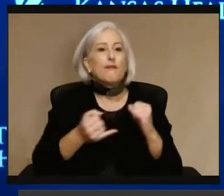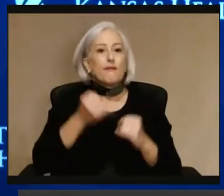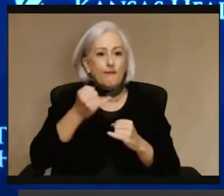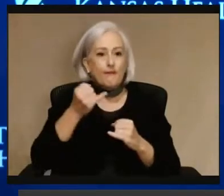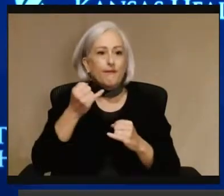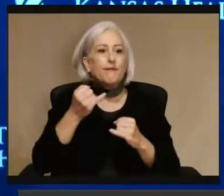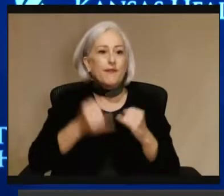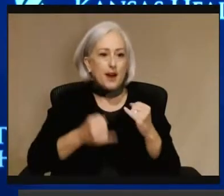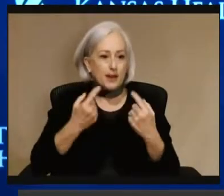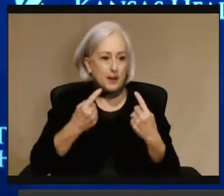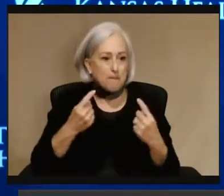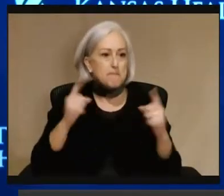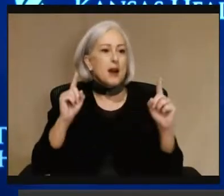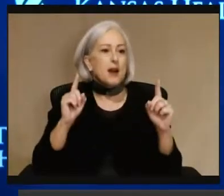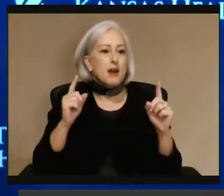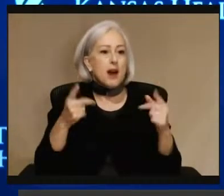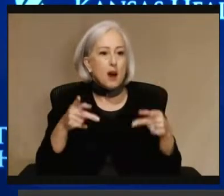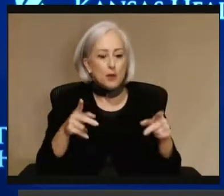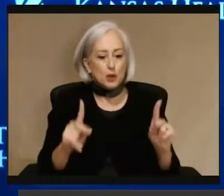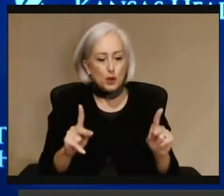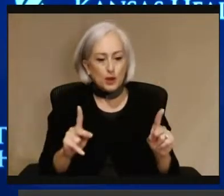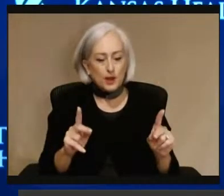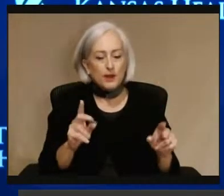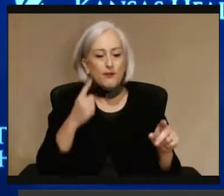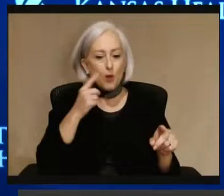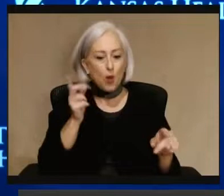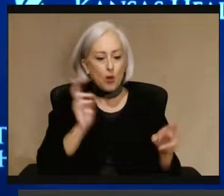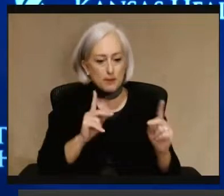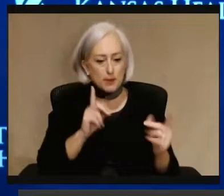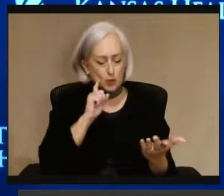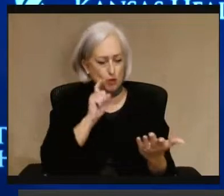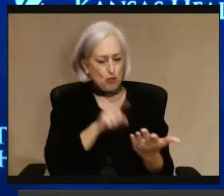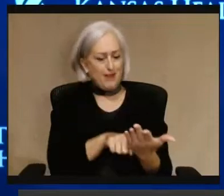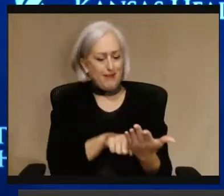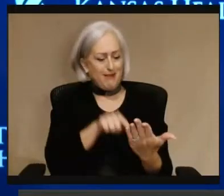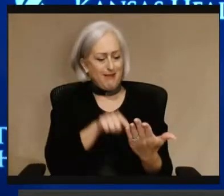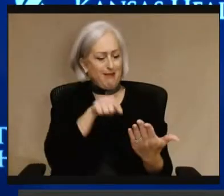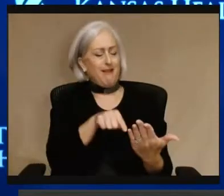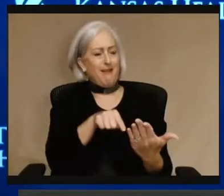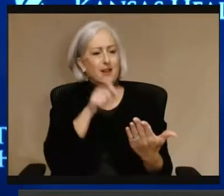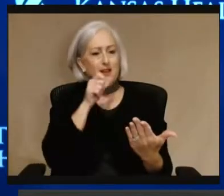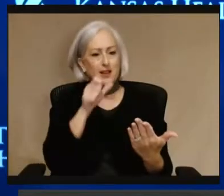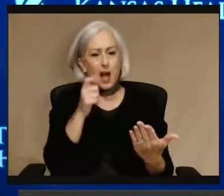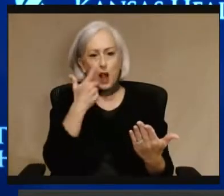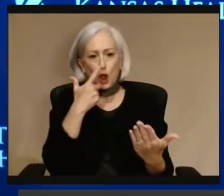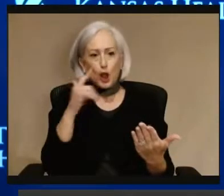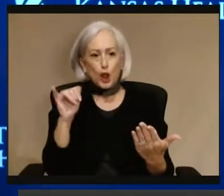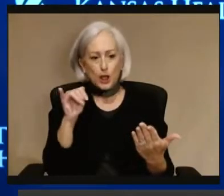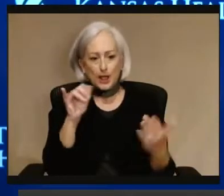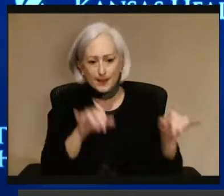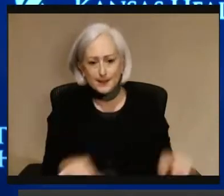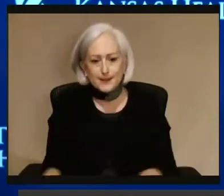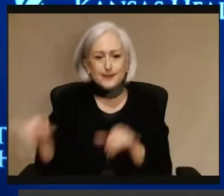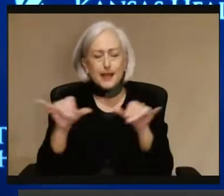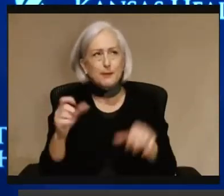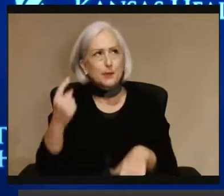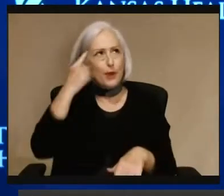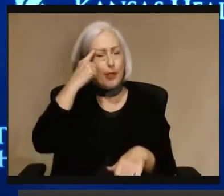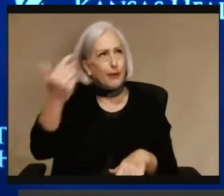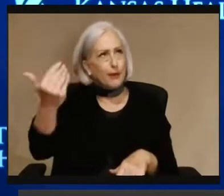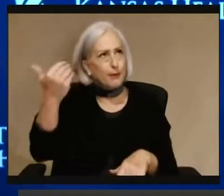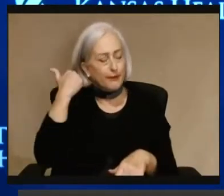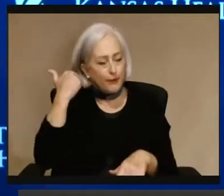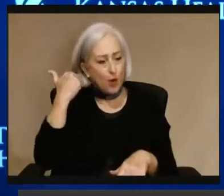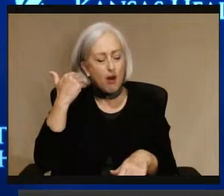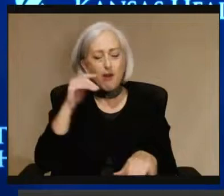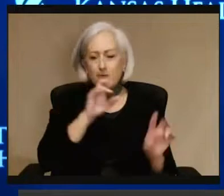acknowledge, hey, this doesn't look the way it used to. Things are different. We're all having struggles adjusting. And so with an